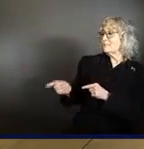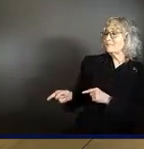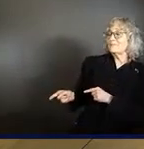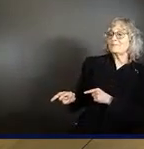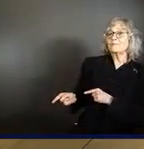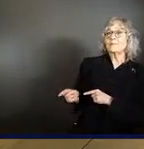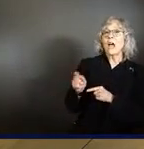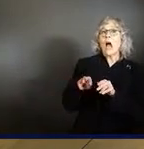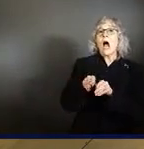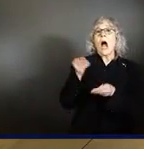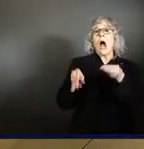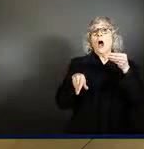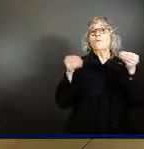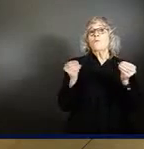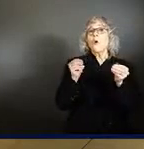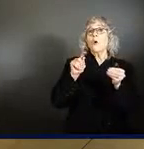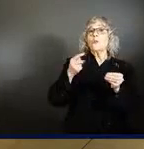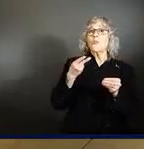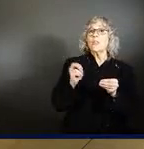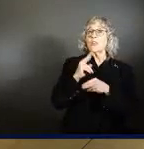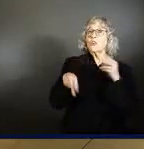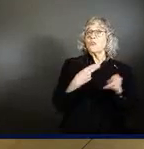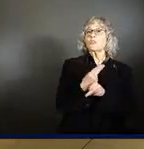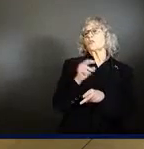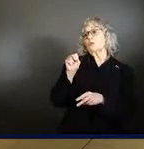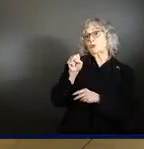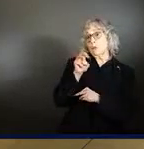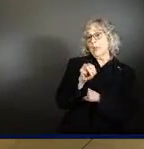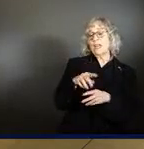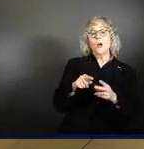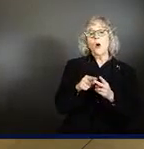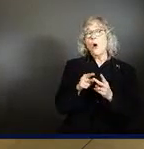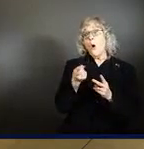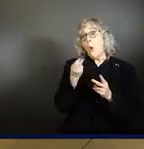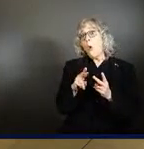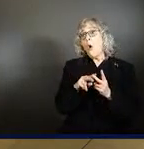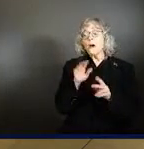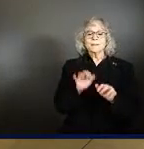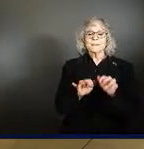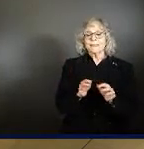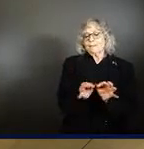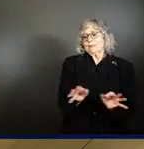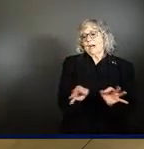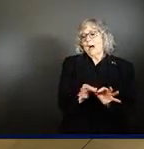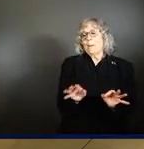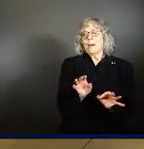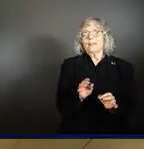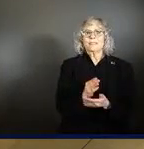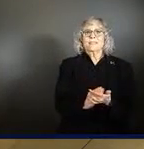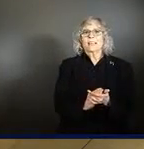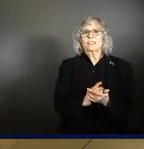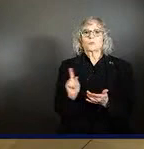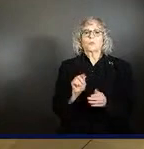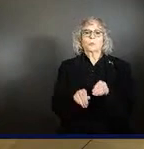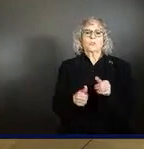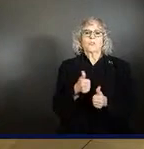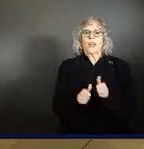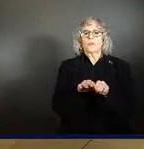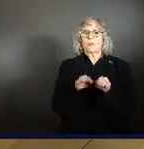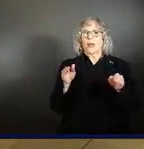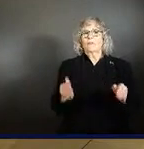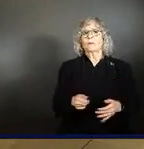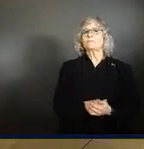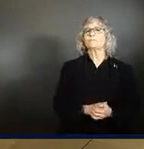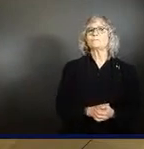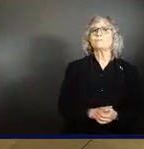social media or by dropping your question directly into the comment stream wherever you're watching from. So, our first question